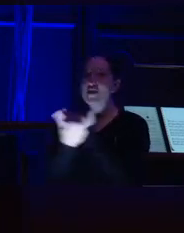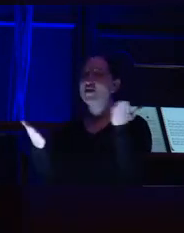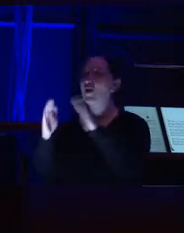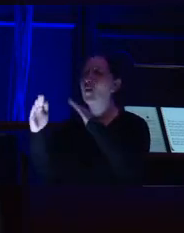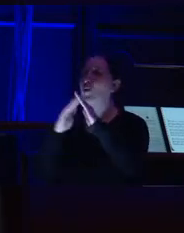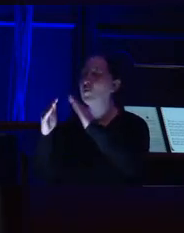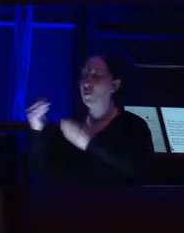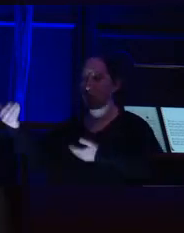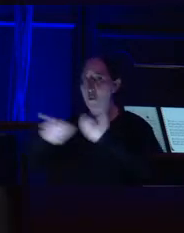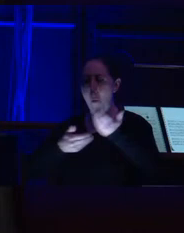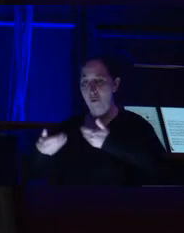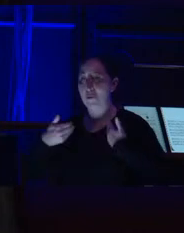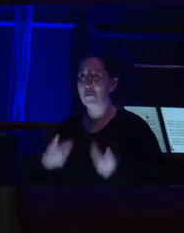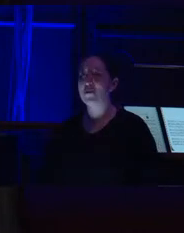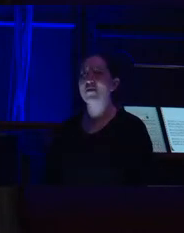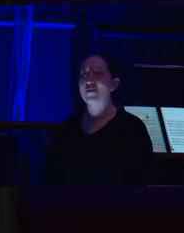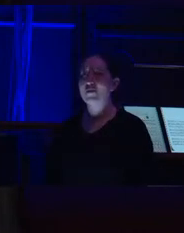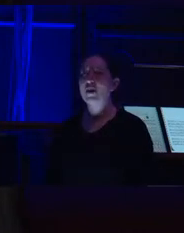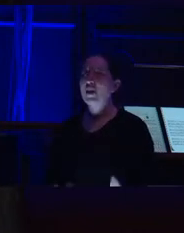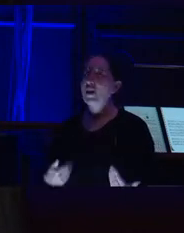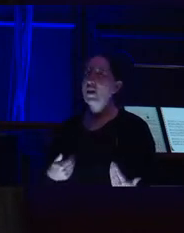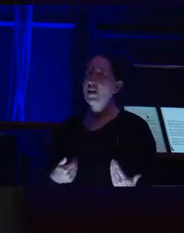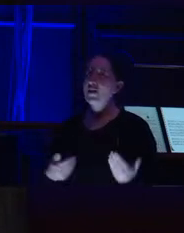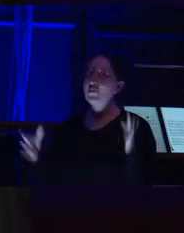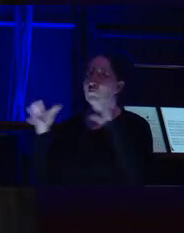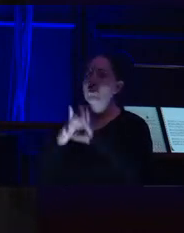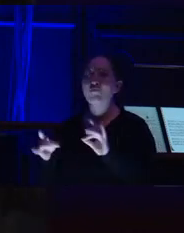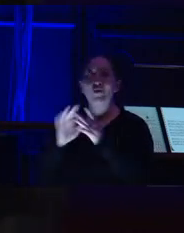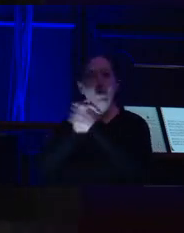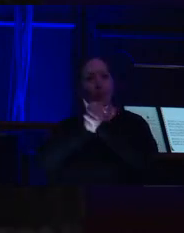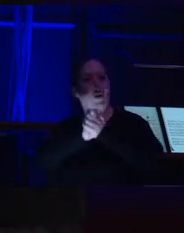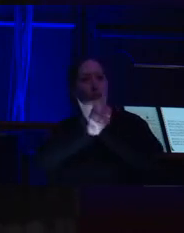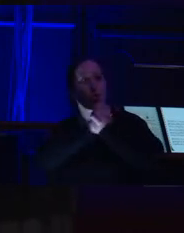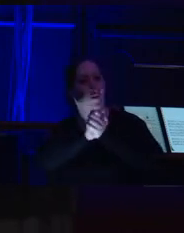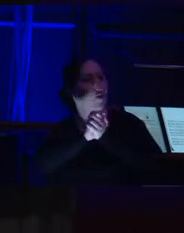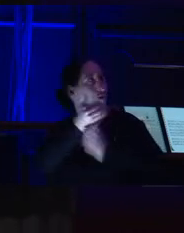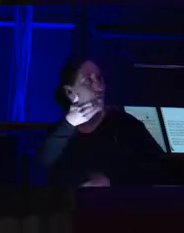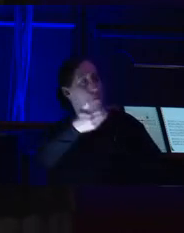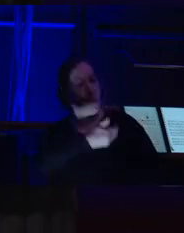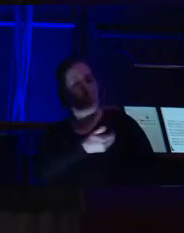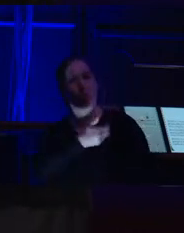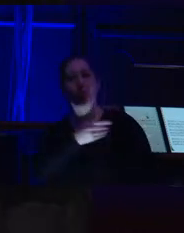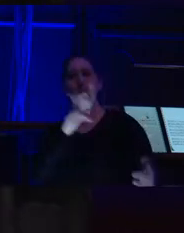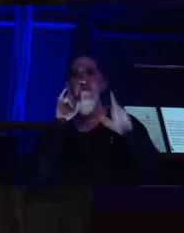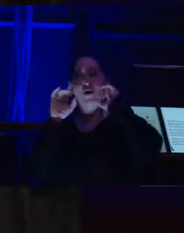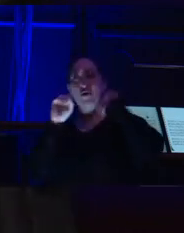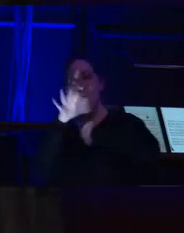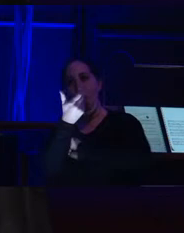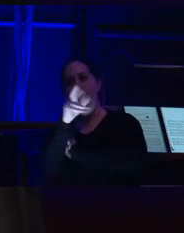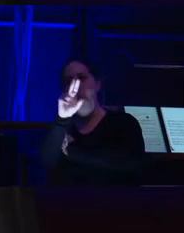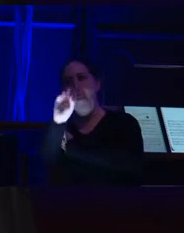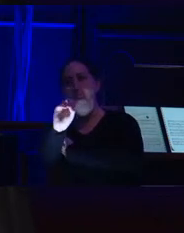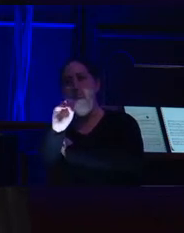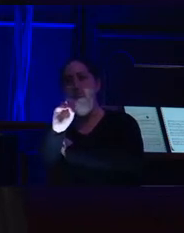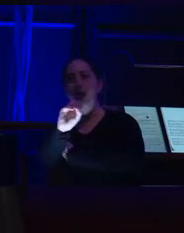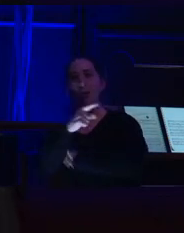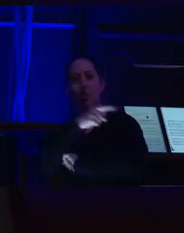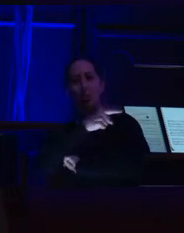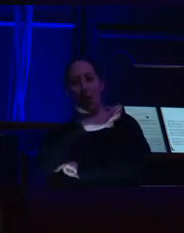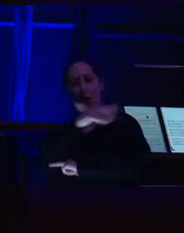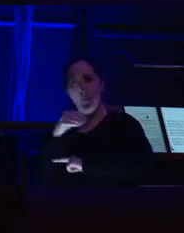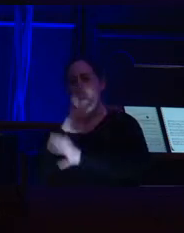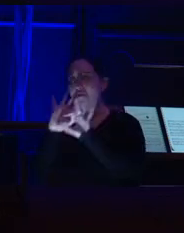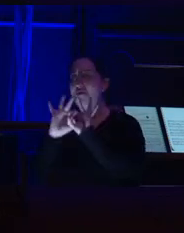for welcoming me to say congratulations and welcome, President Ono. You and your